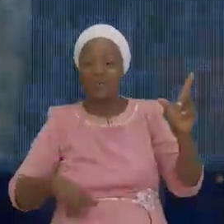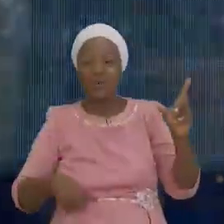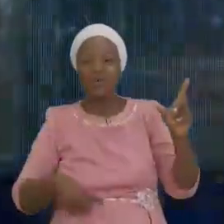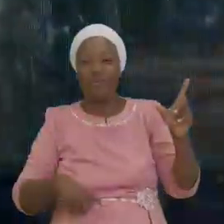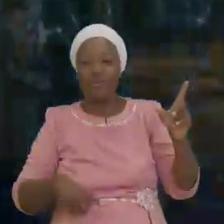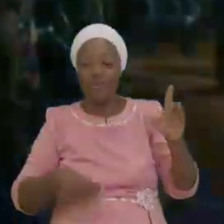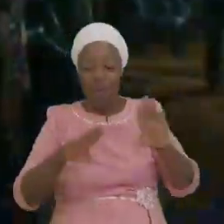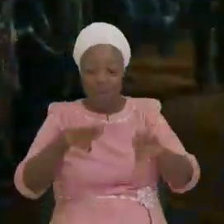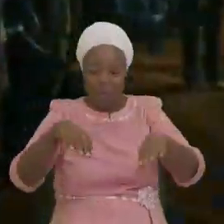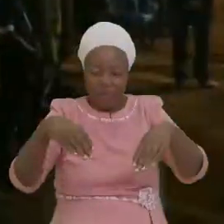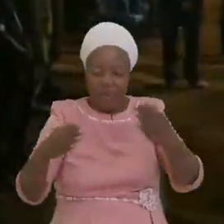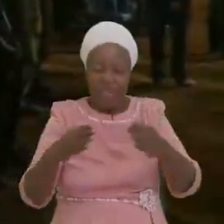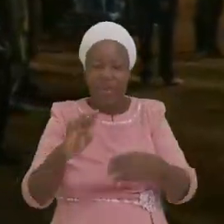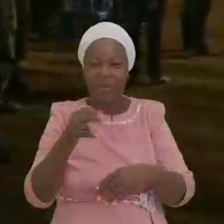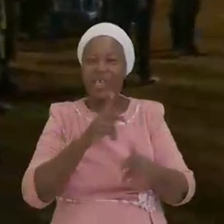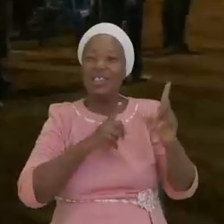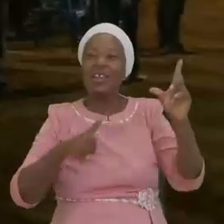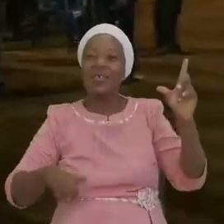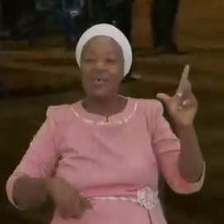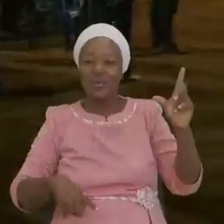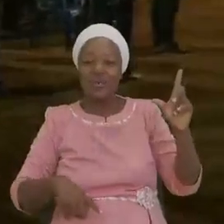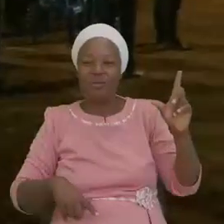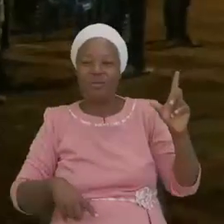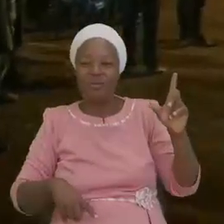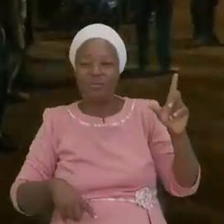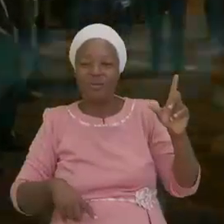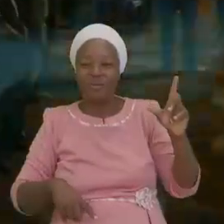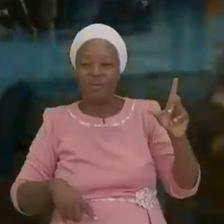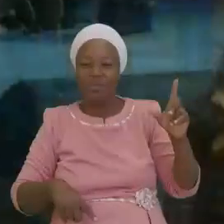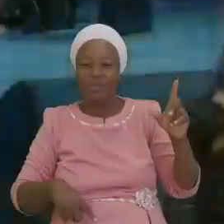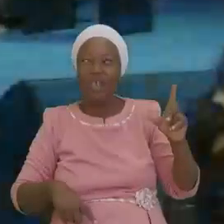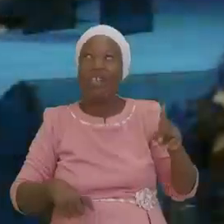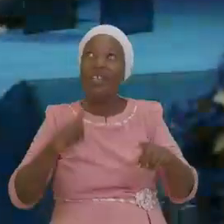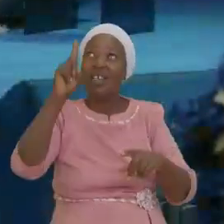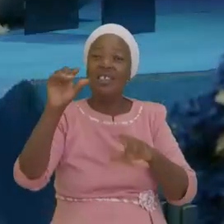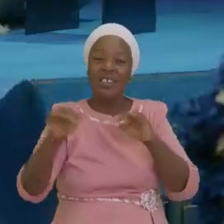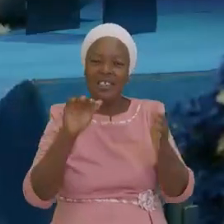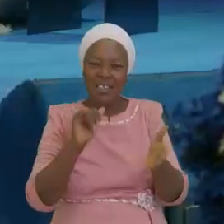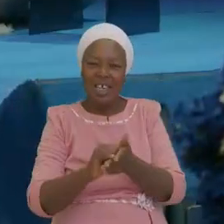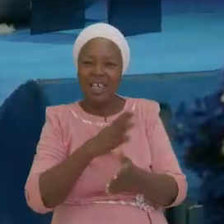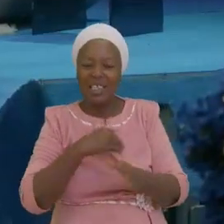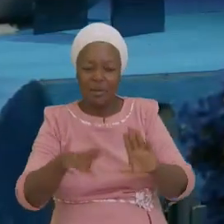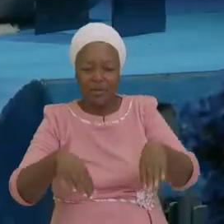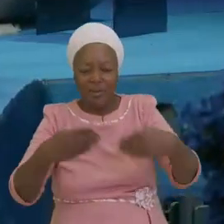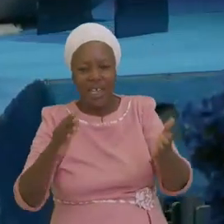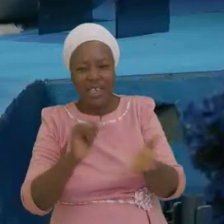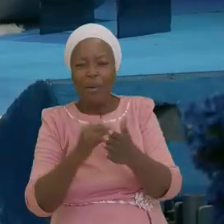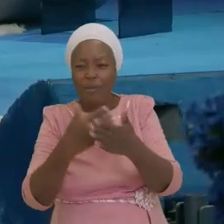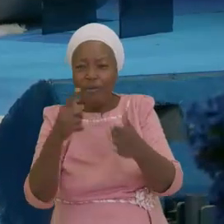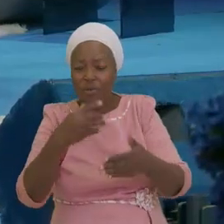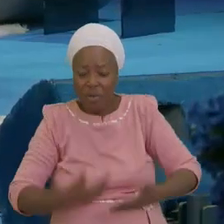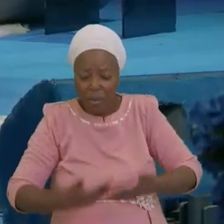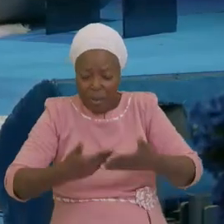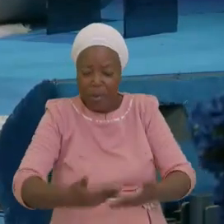provided by the Lord. He did that and provided before you came.